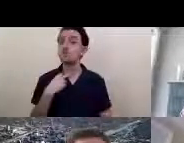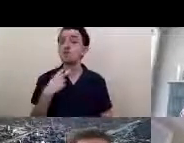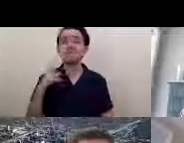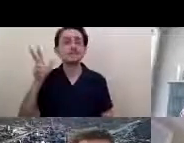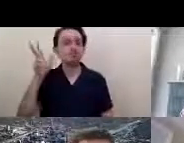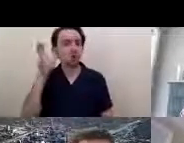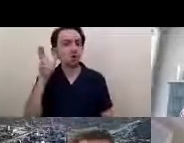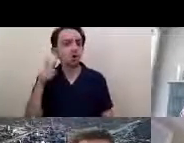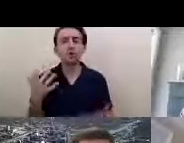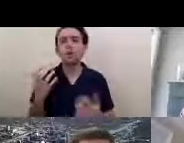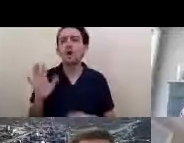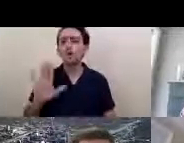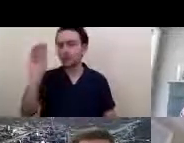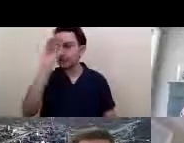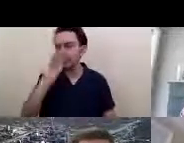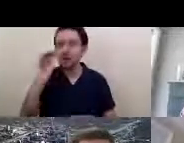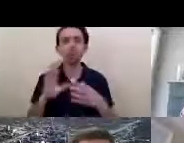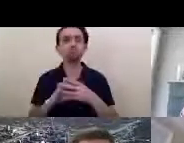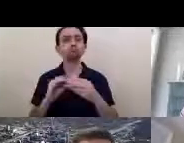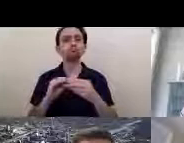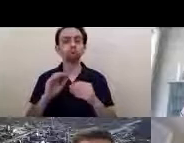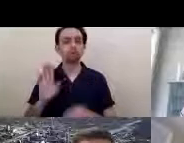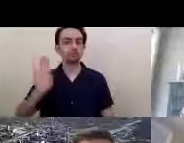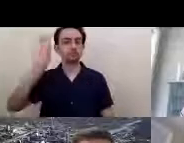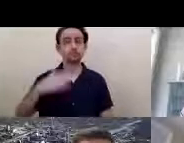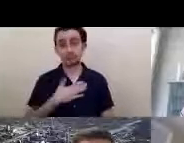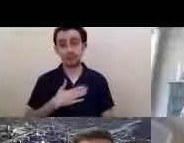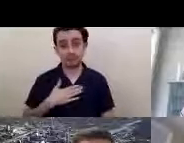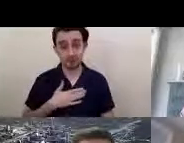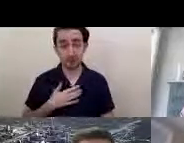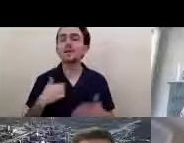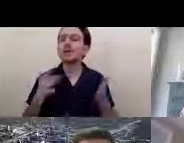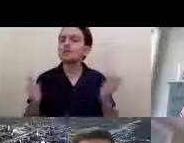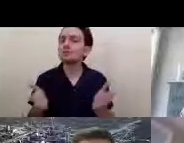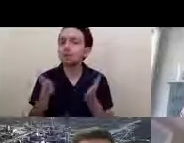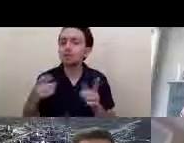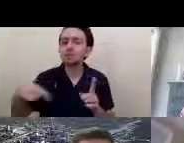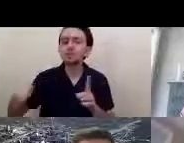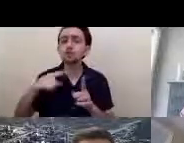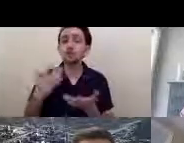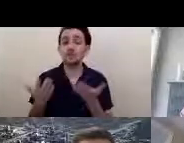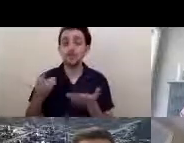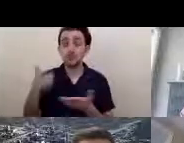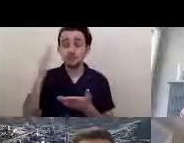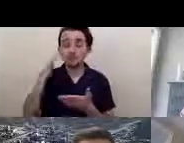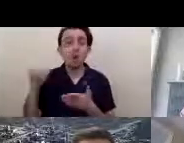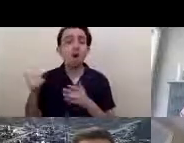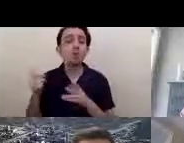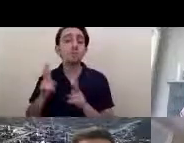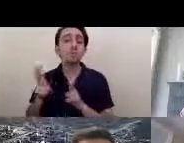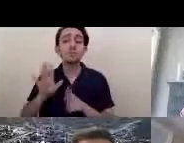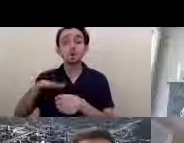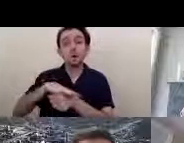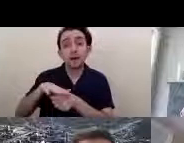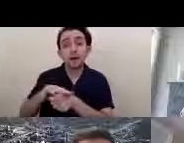But also I want to ask you to make sure the voices that we don't know, that we don't necessarily always hear throughout our neighborhoods are heard, and that they're